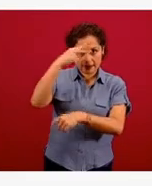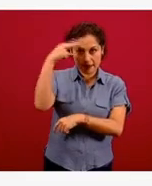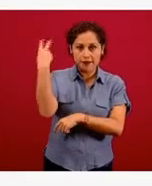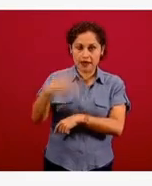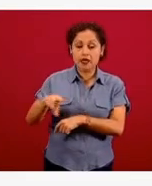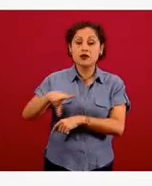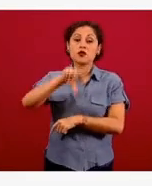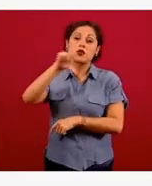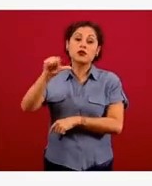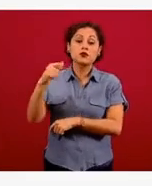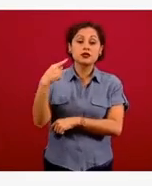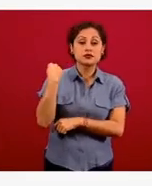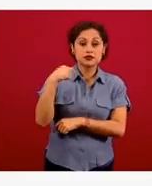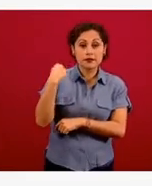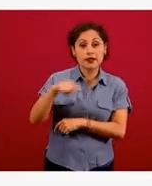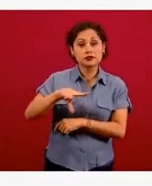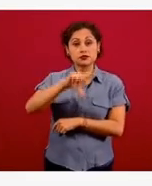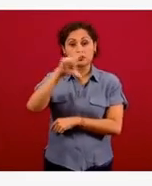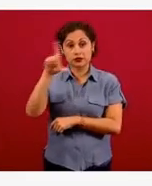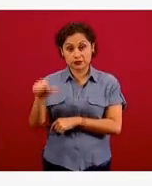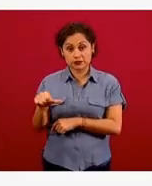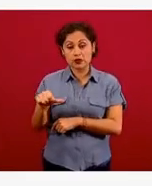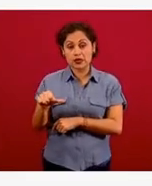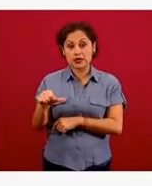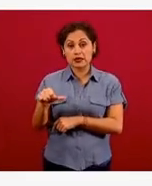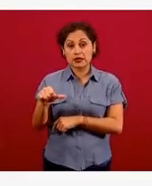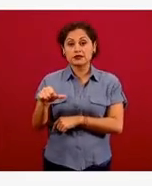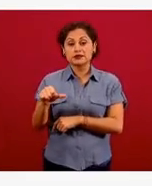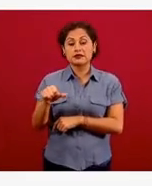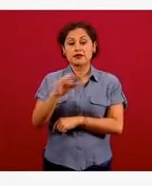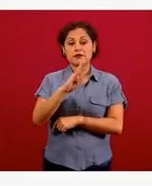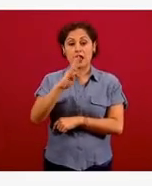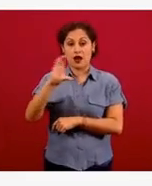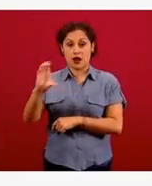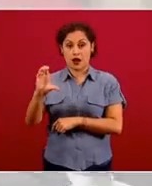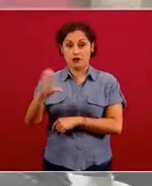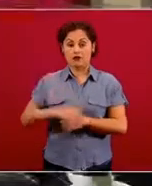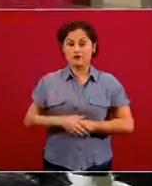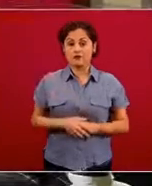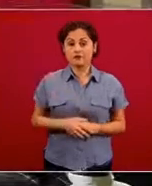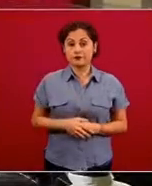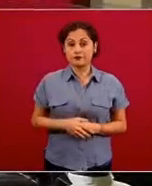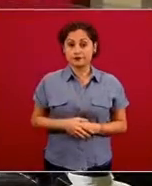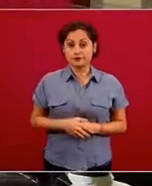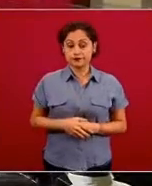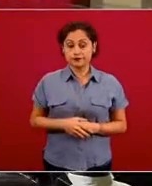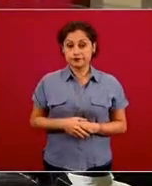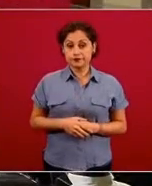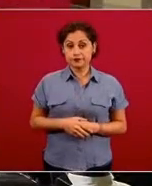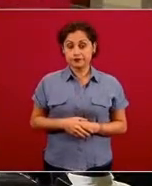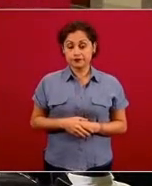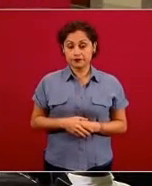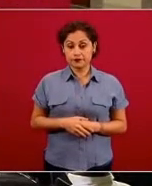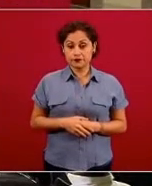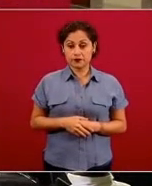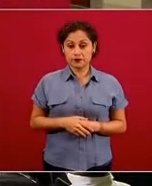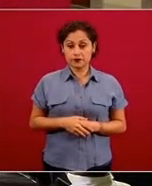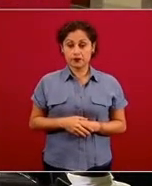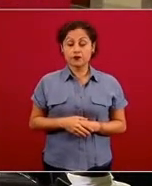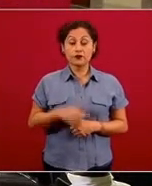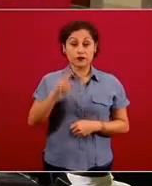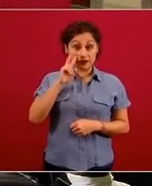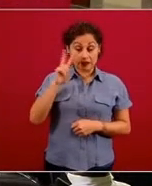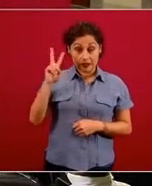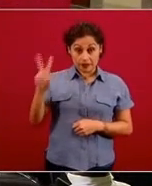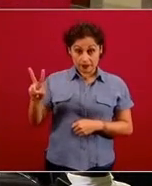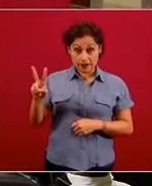comparison. The leading entity is the Mexico City, Mexico Valley area, then you have Tabasco,